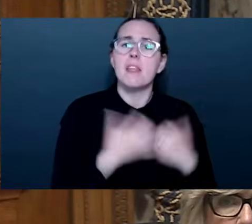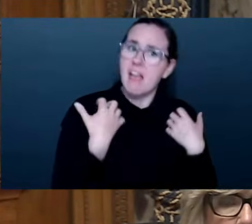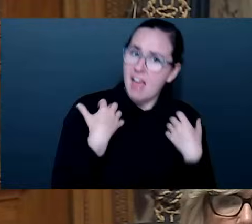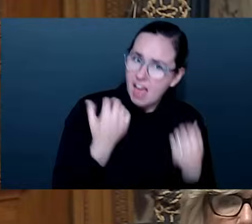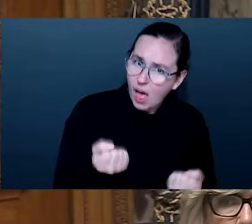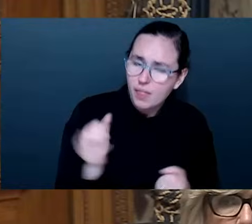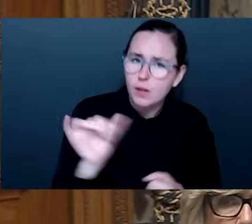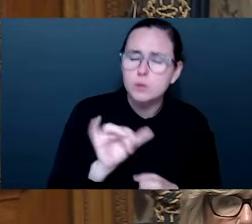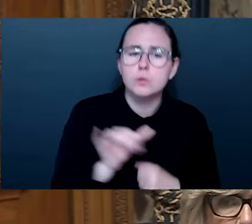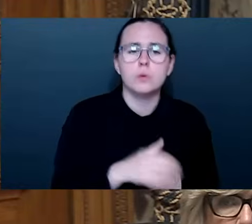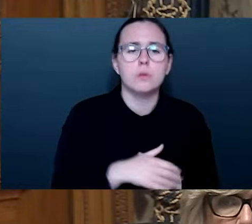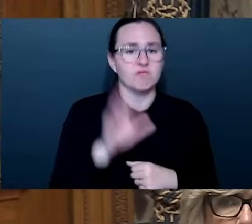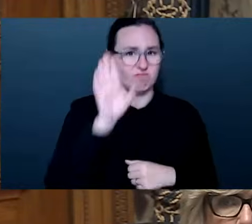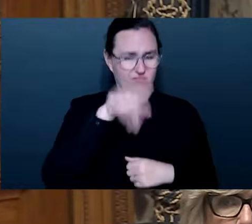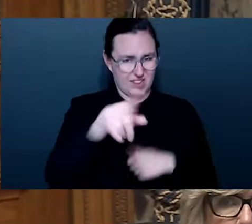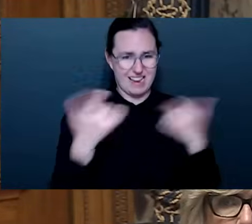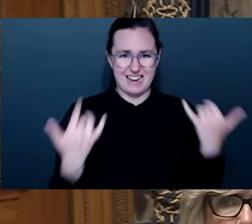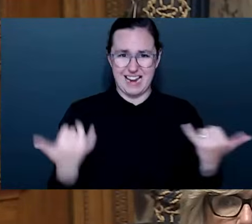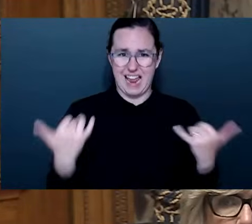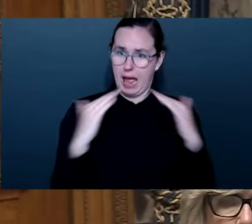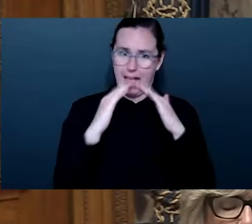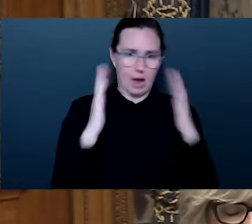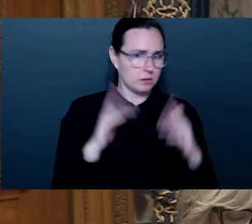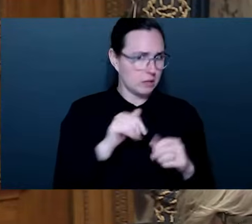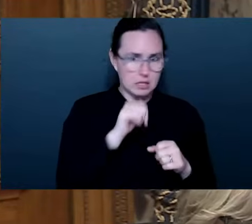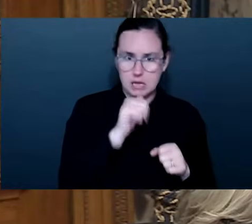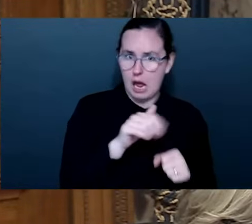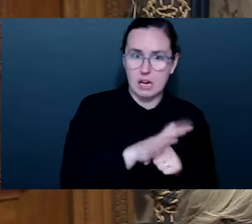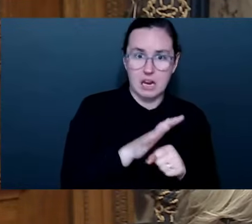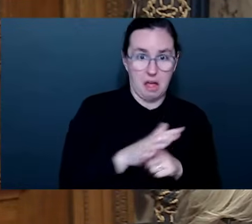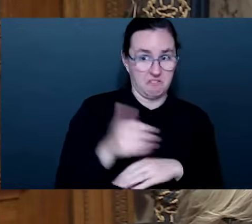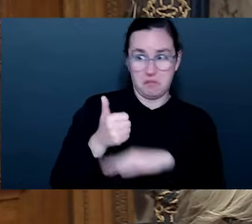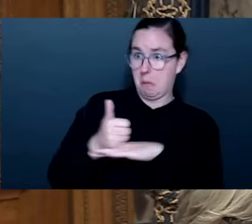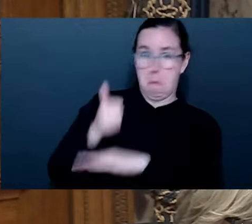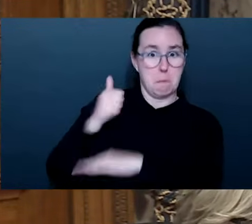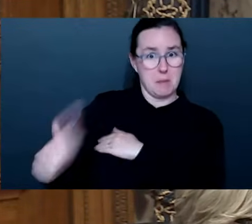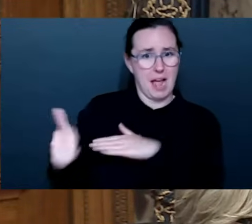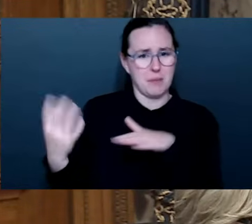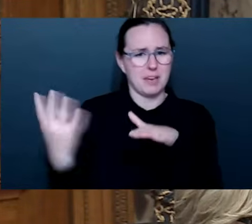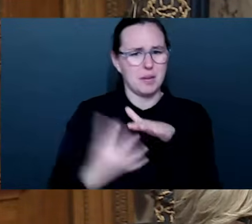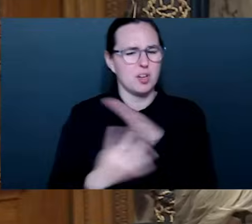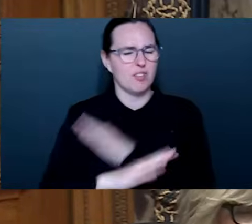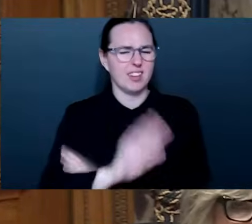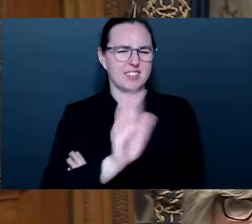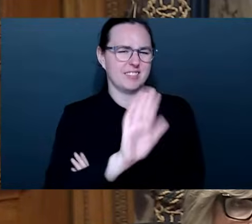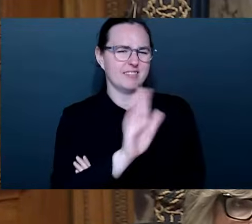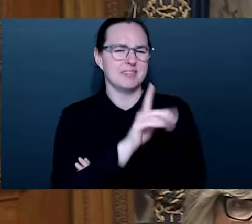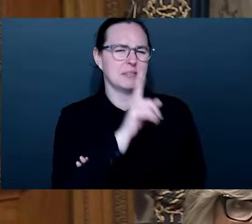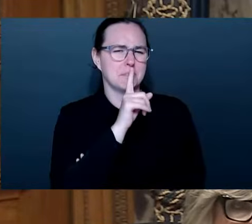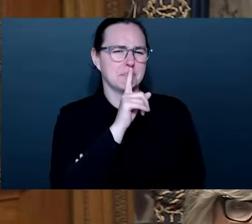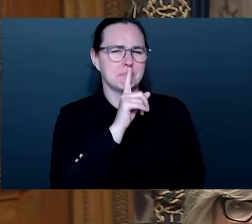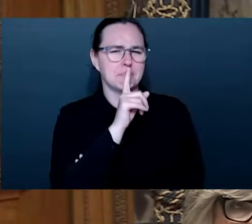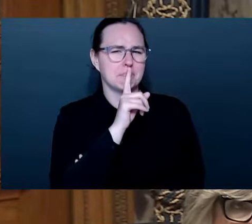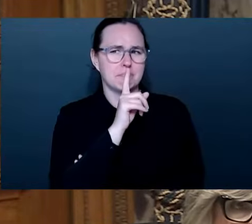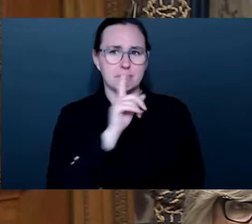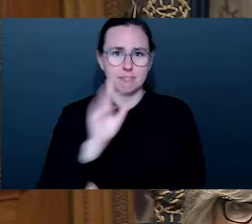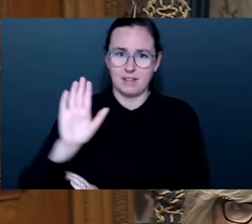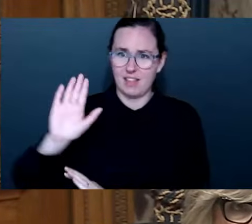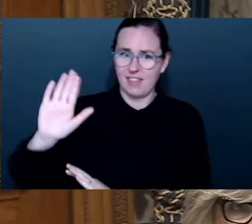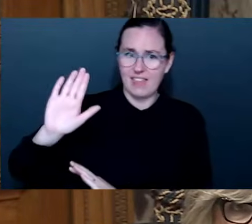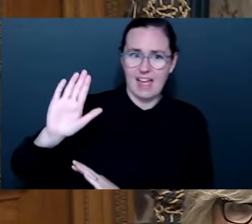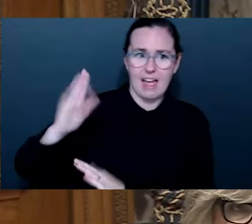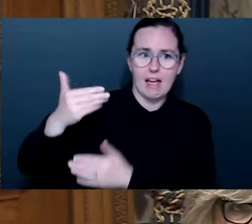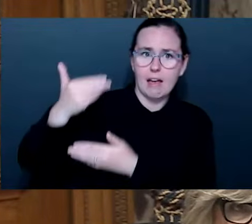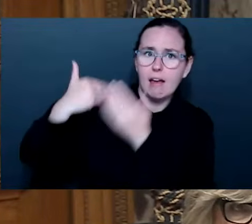the solution. Immigrants, their children, and their grandchildren are vital to the culture of British Columbia. As a